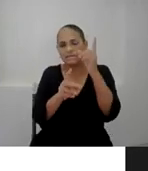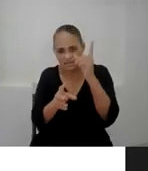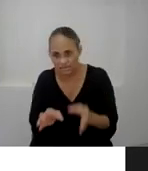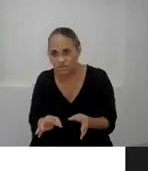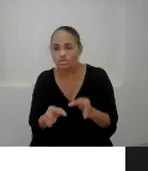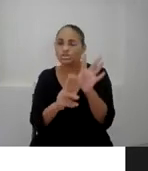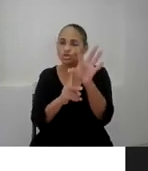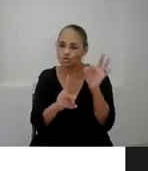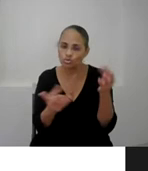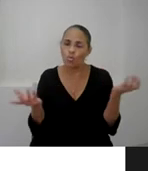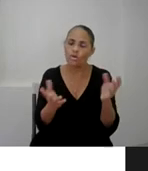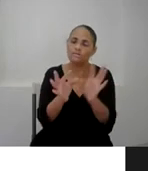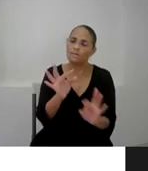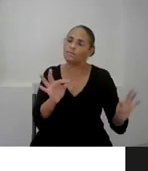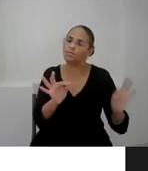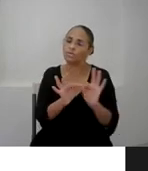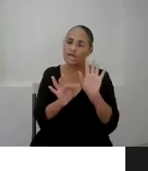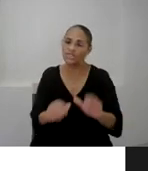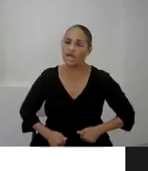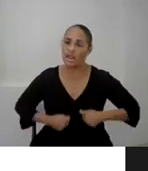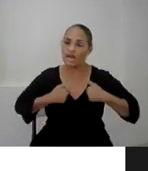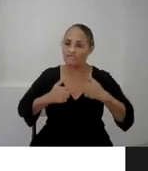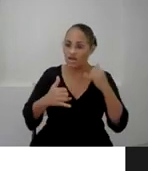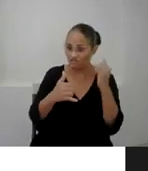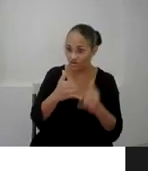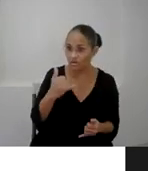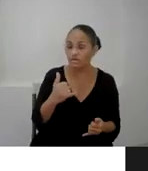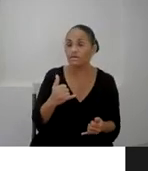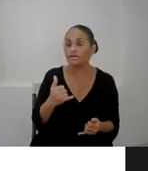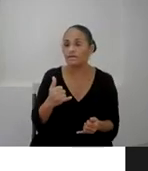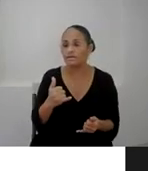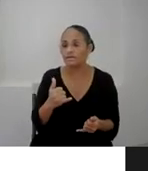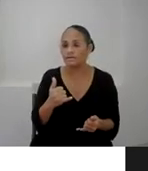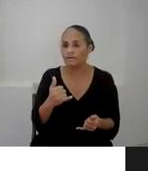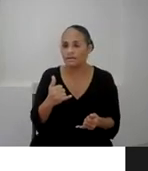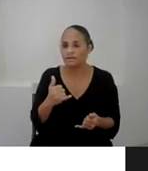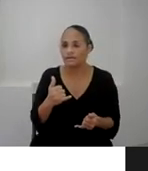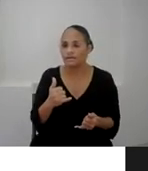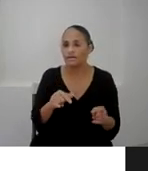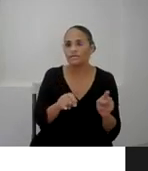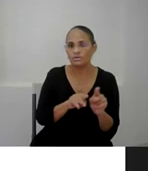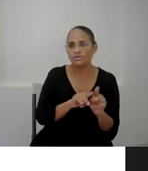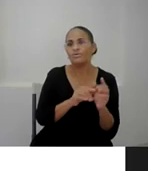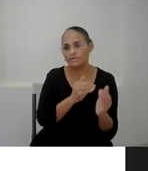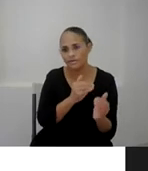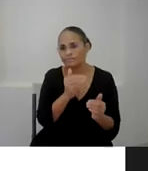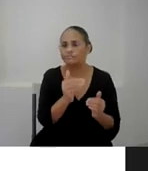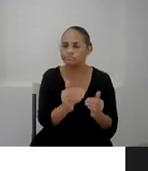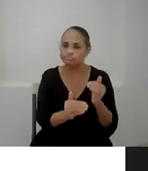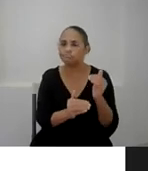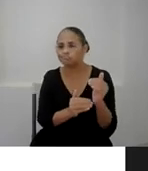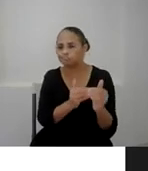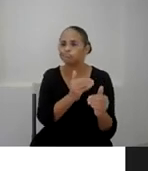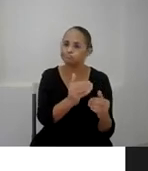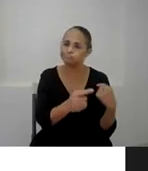in their lives. And finally, it is very much an ongoing process. It's not